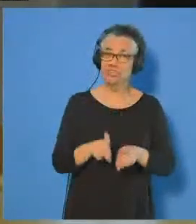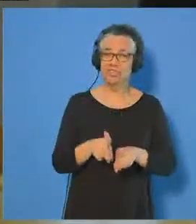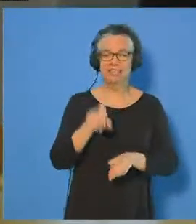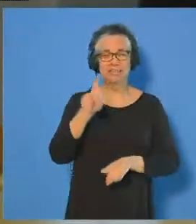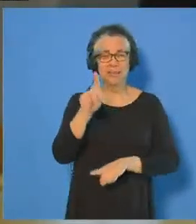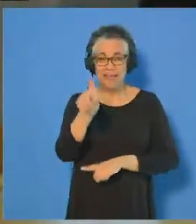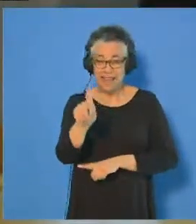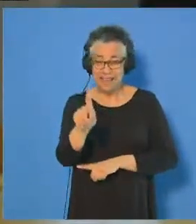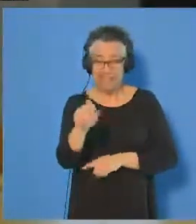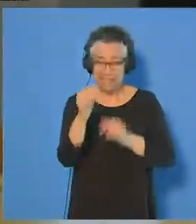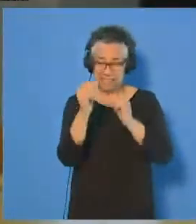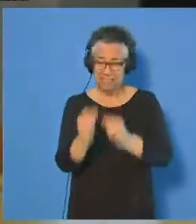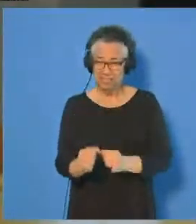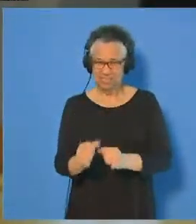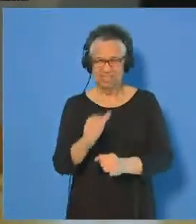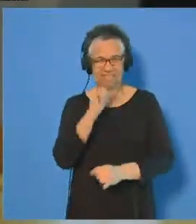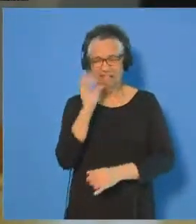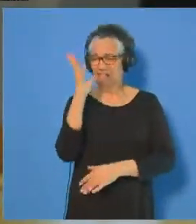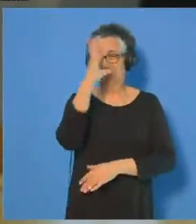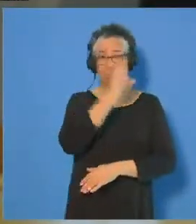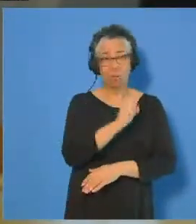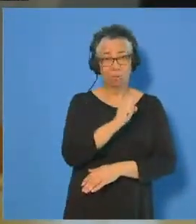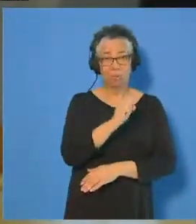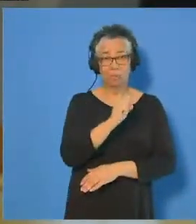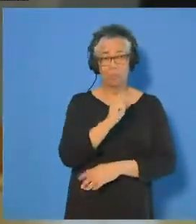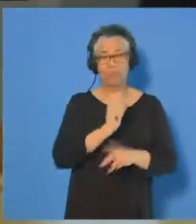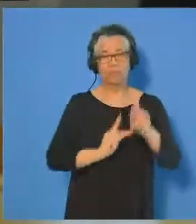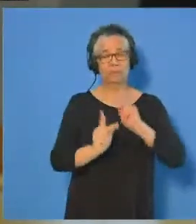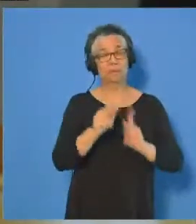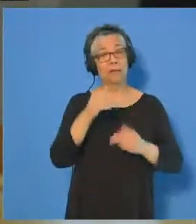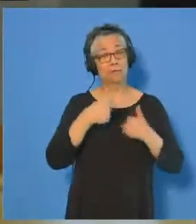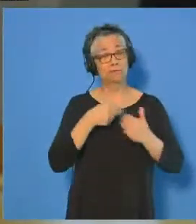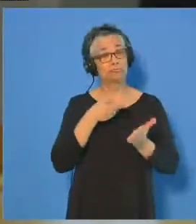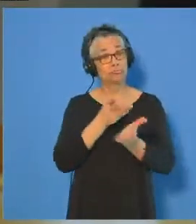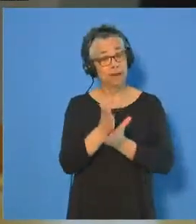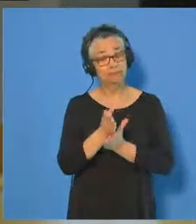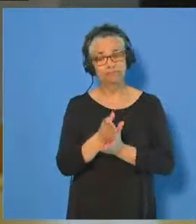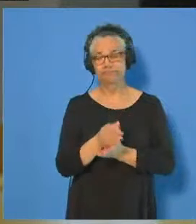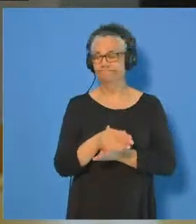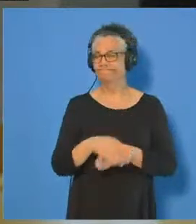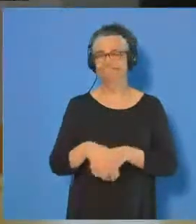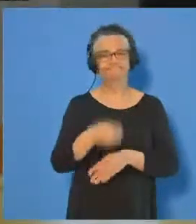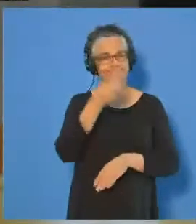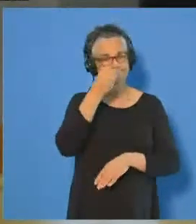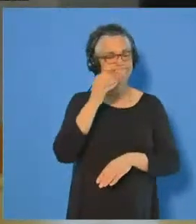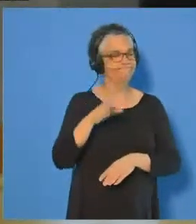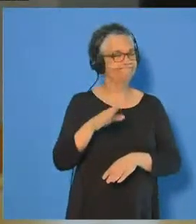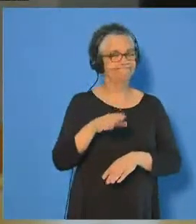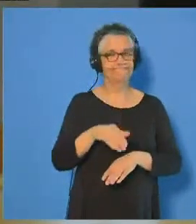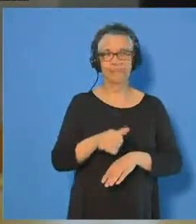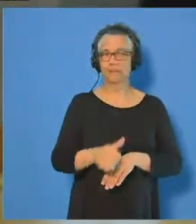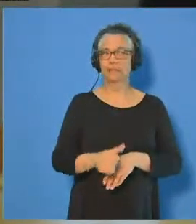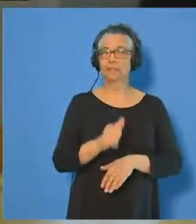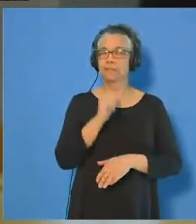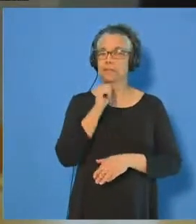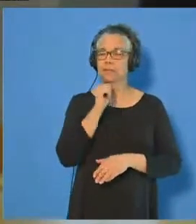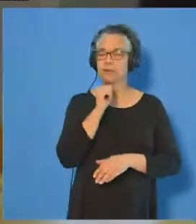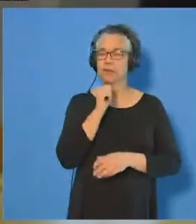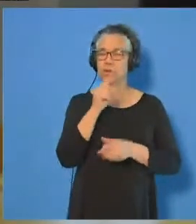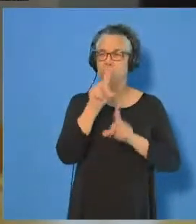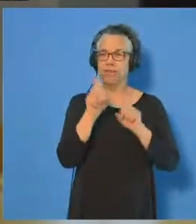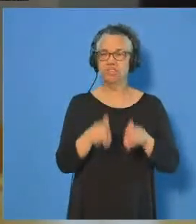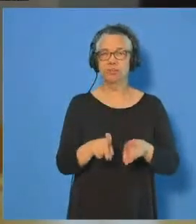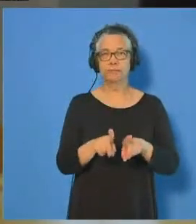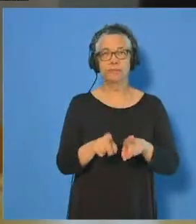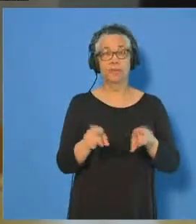asked of individuals and not assumed. Persons also have the right to refuse to answer that particular question. We also must do our best